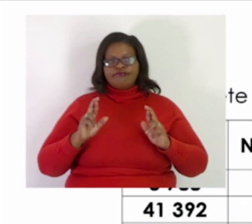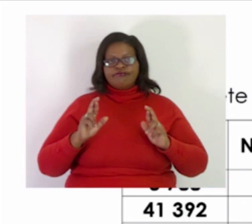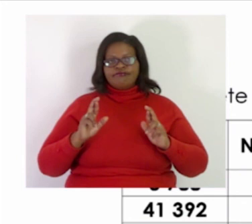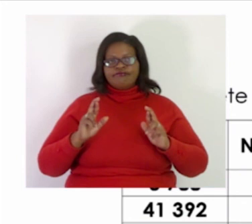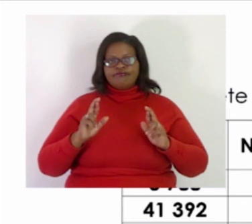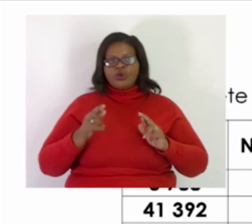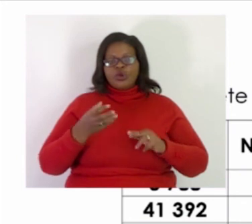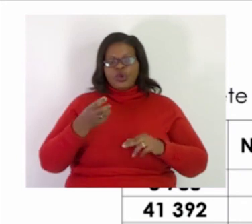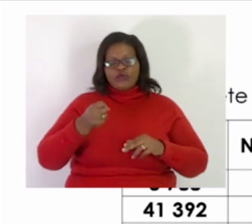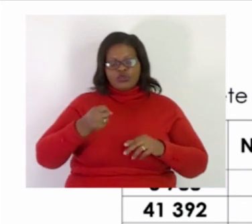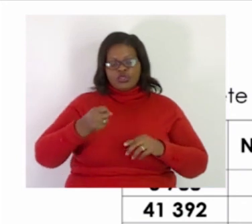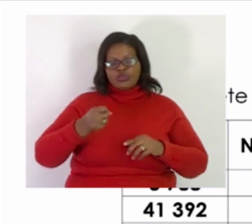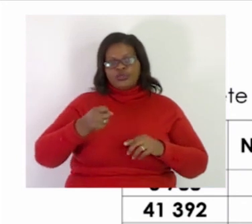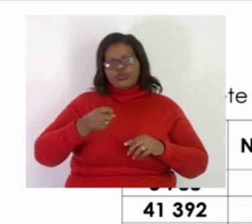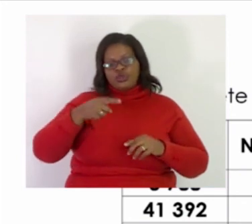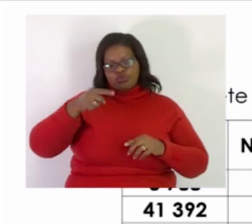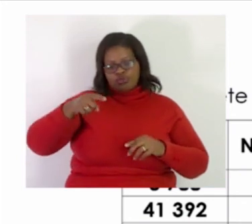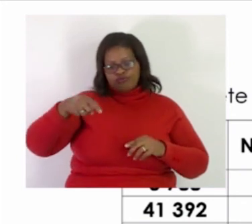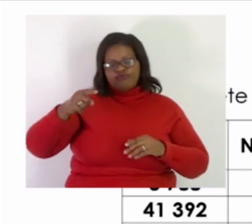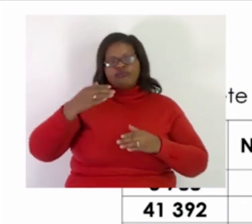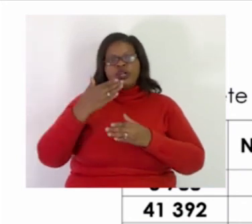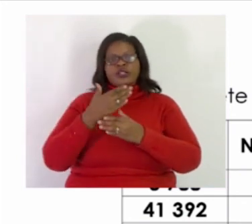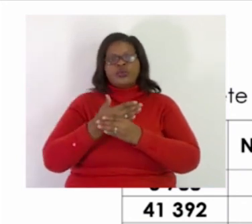in a correct manner. Let us